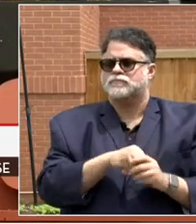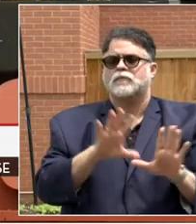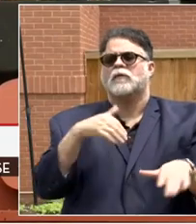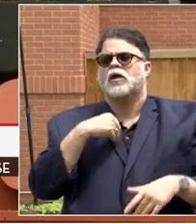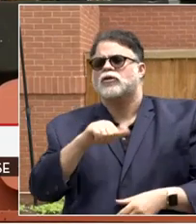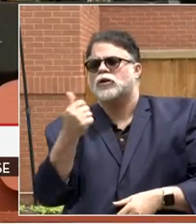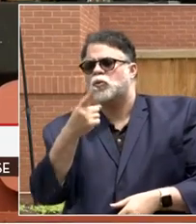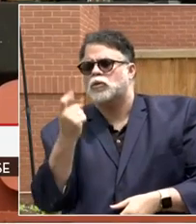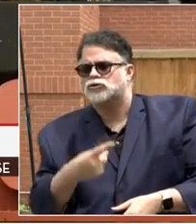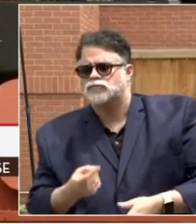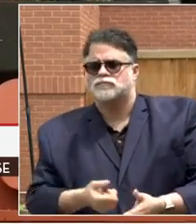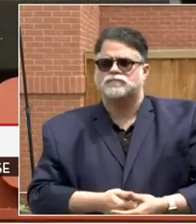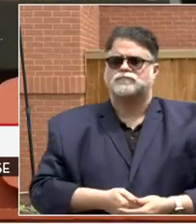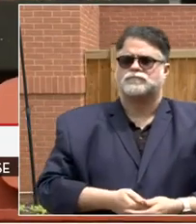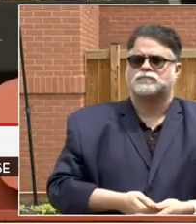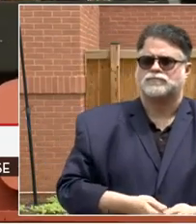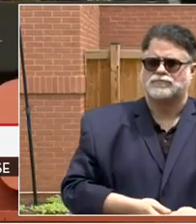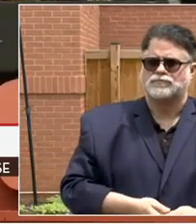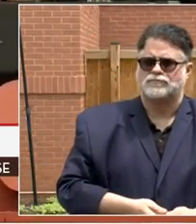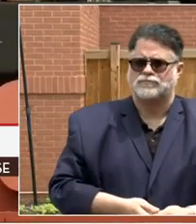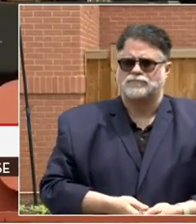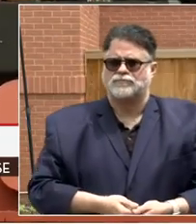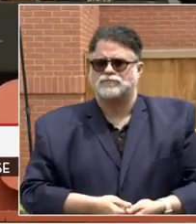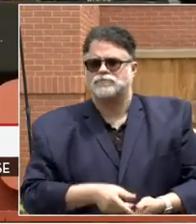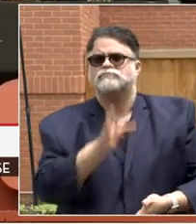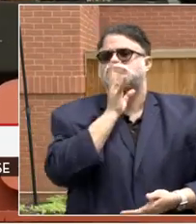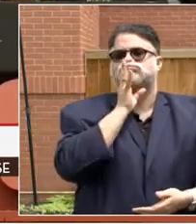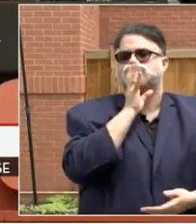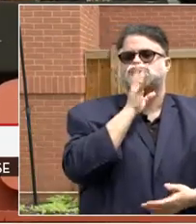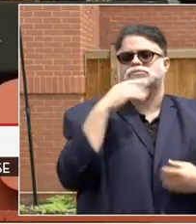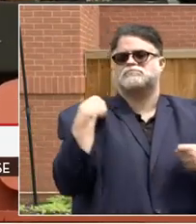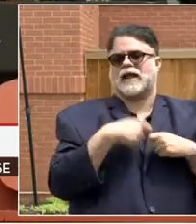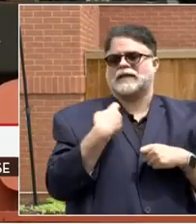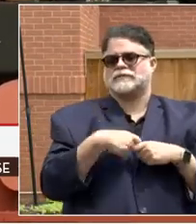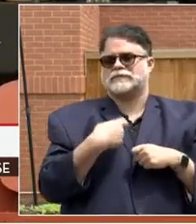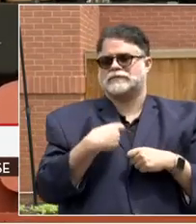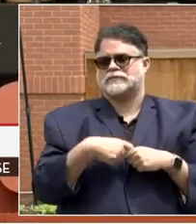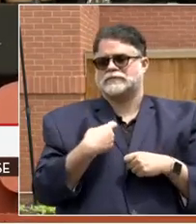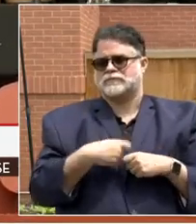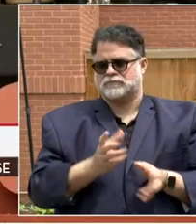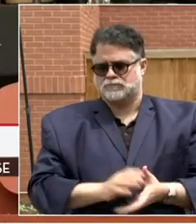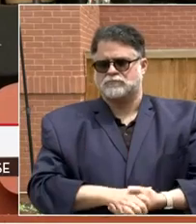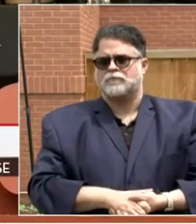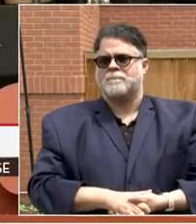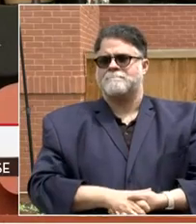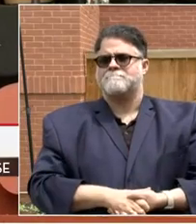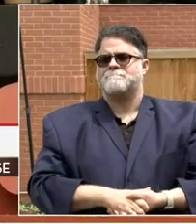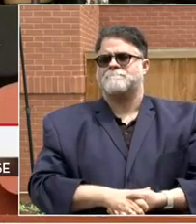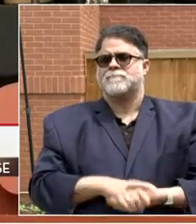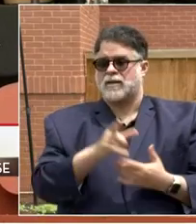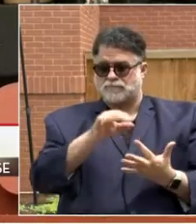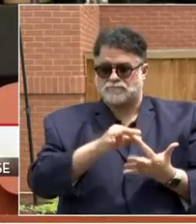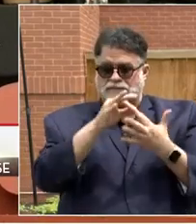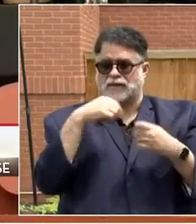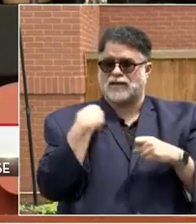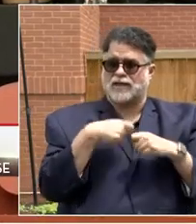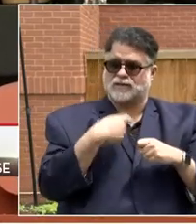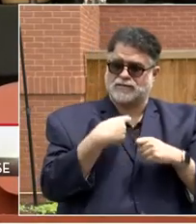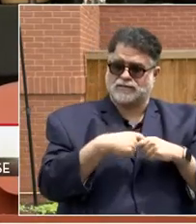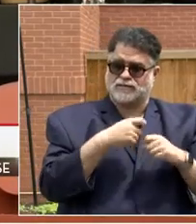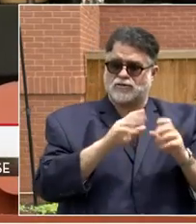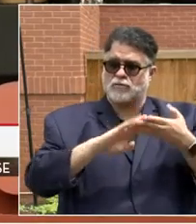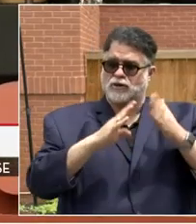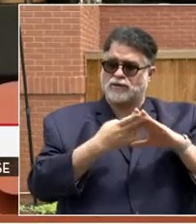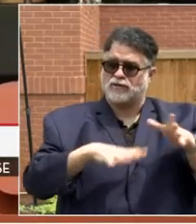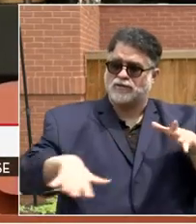Telemundo 44. Many of the Hispanic community are victim to the gun violence too, and many of them don't